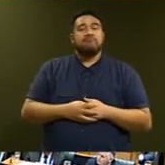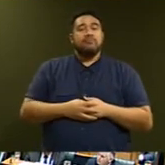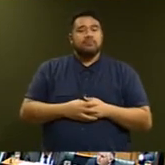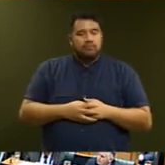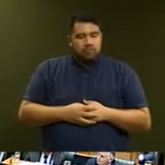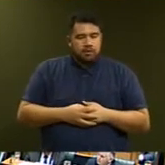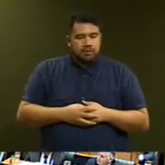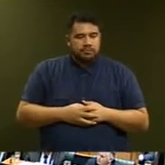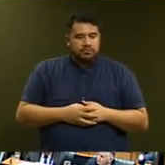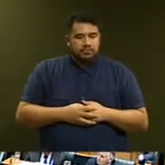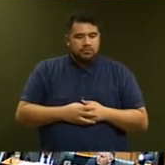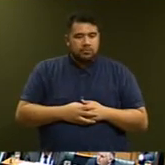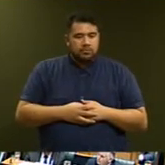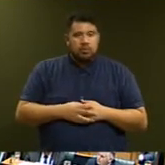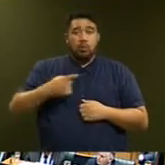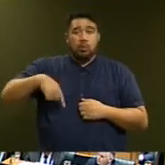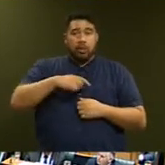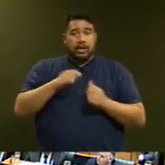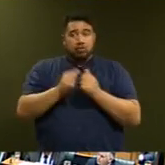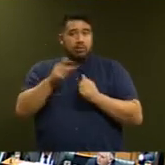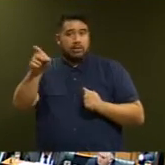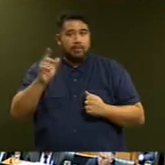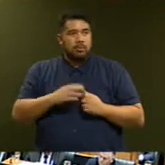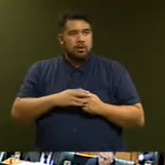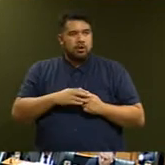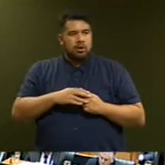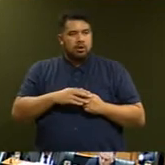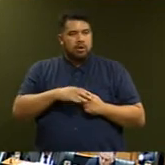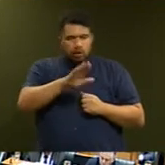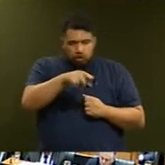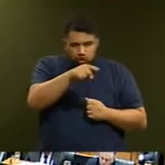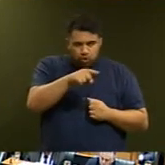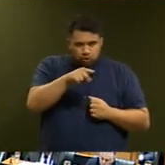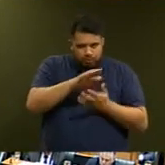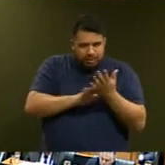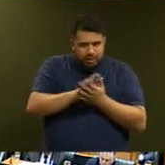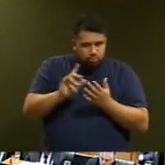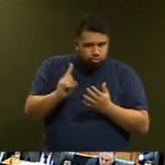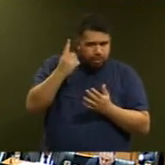And the Prime Minister being the we. Yeah, yes. Yep. Yep.